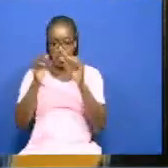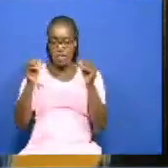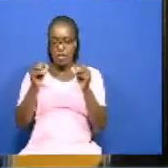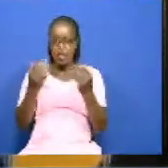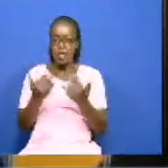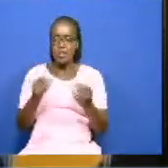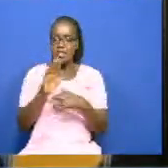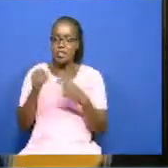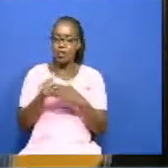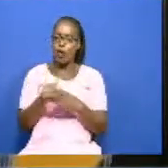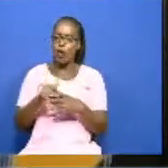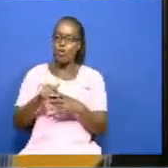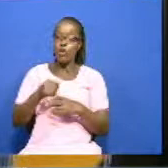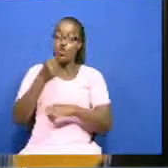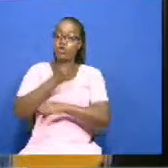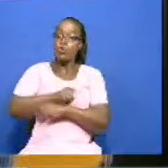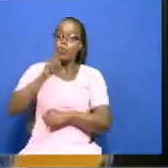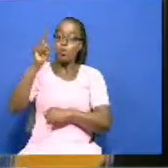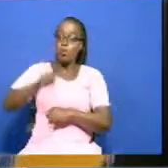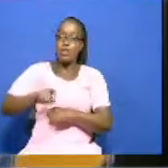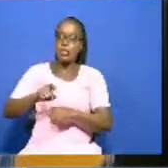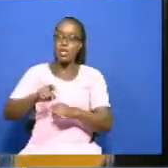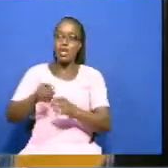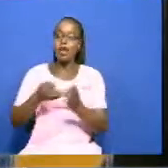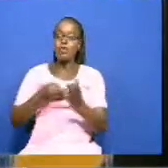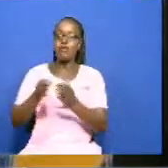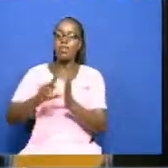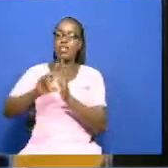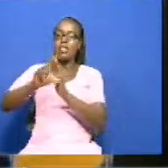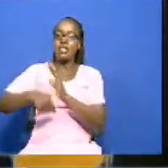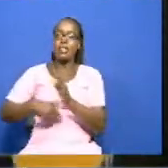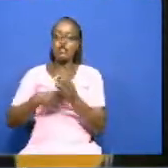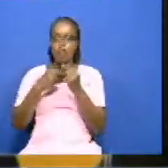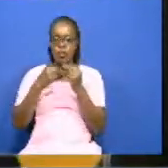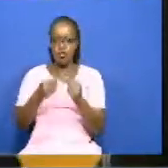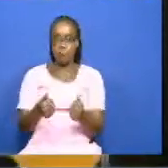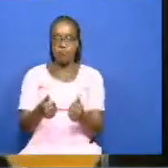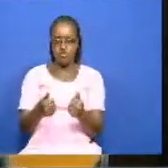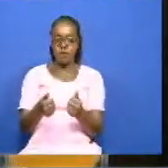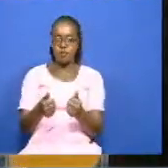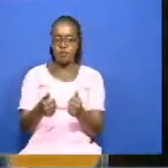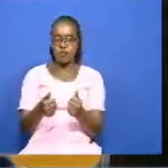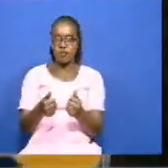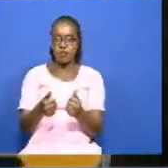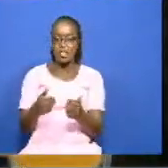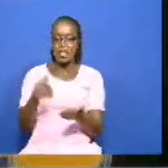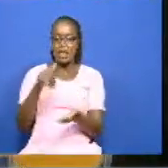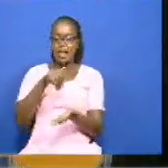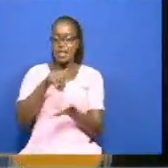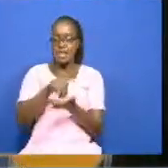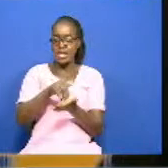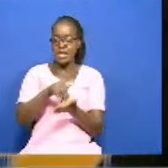school, and the issue of fees will be sorted out later. I want to re-emphasize that